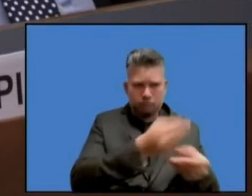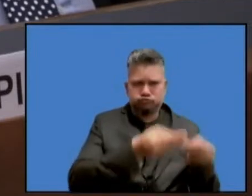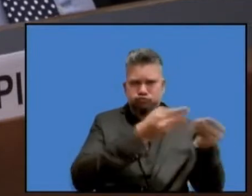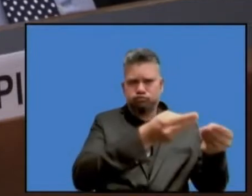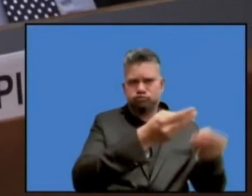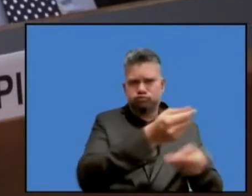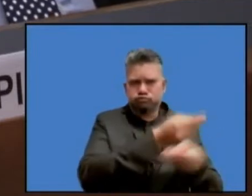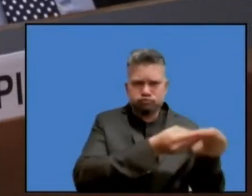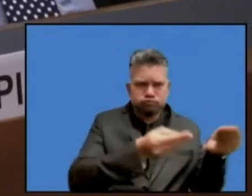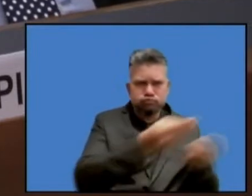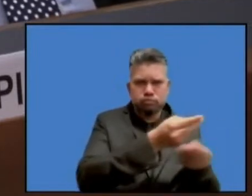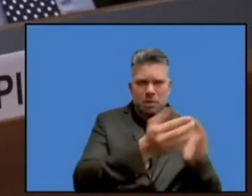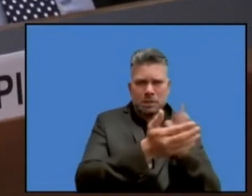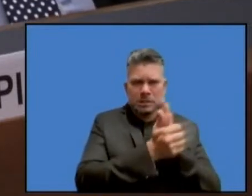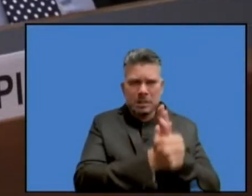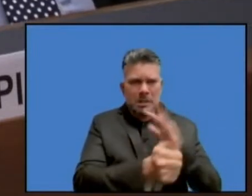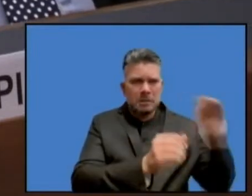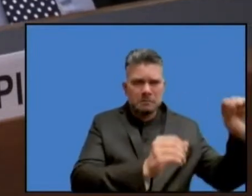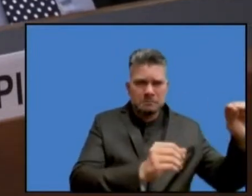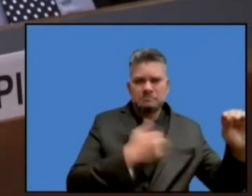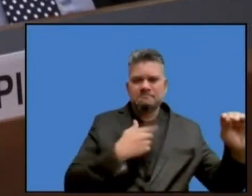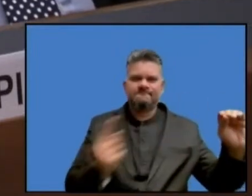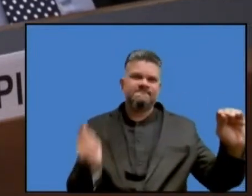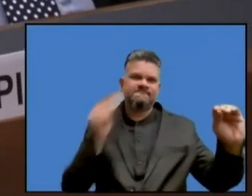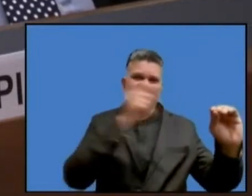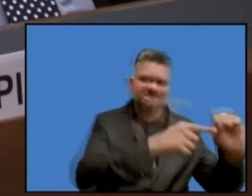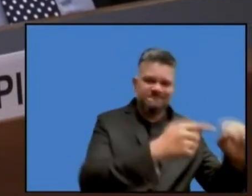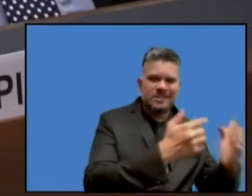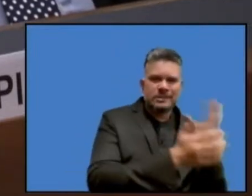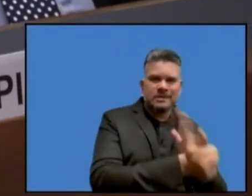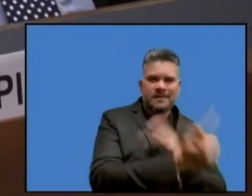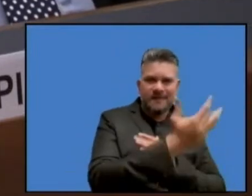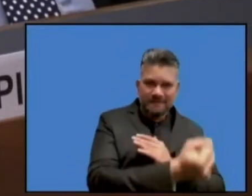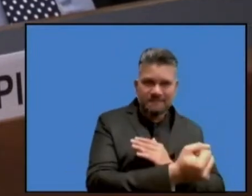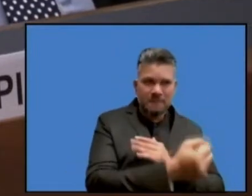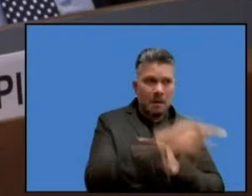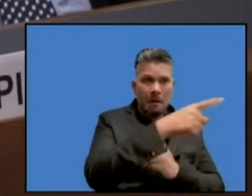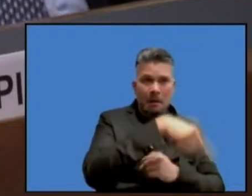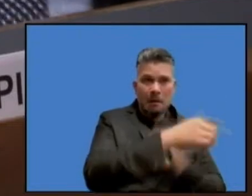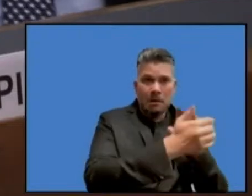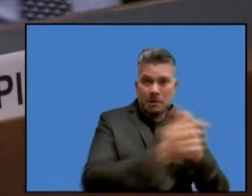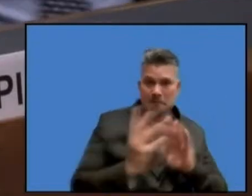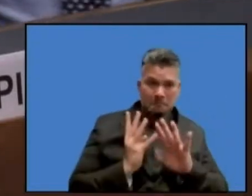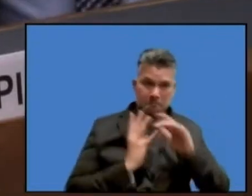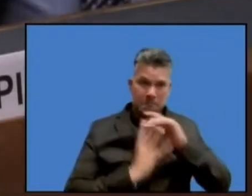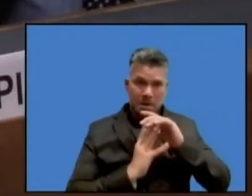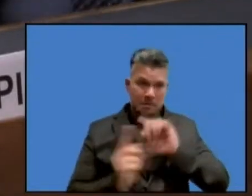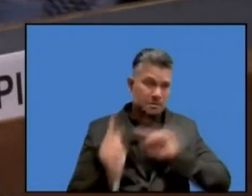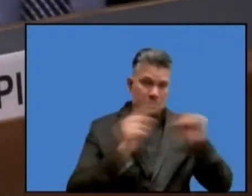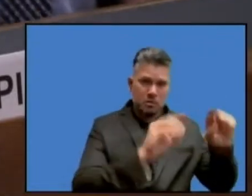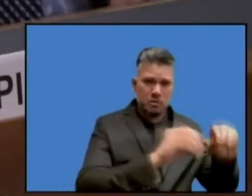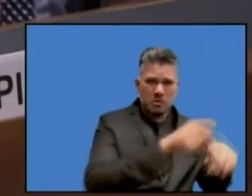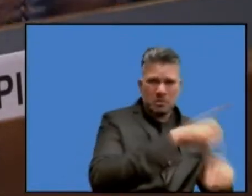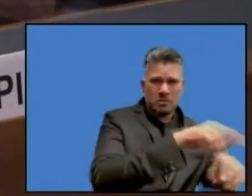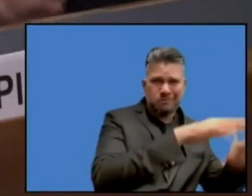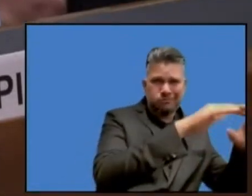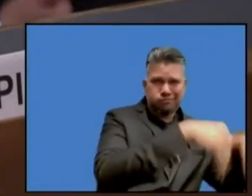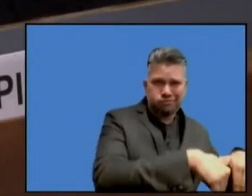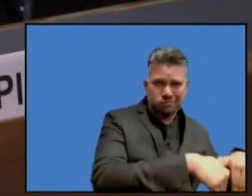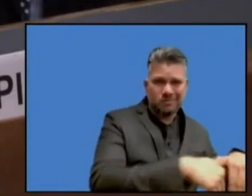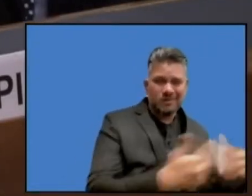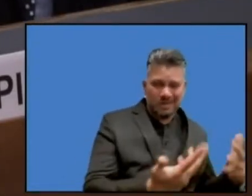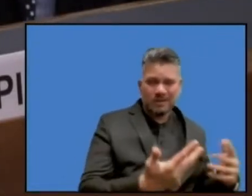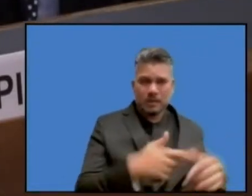Our economies cannot survive without migrants. It is one case in point wherein empirical evidence-based data would